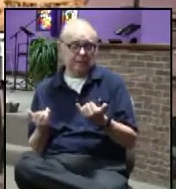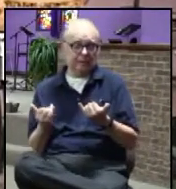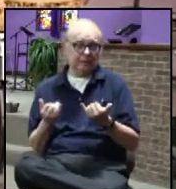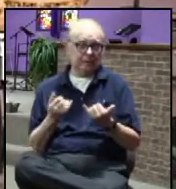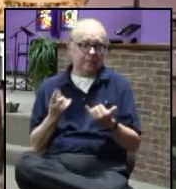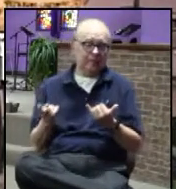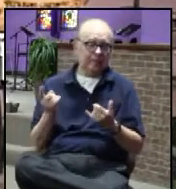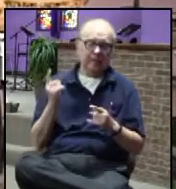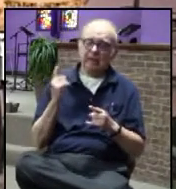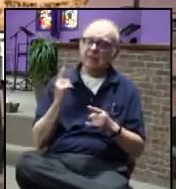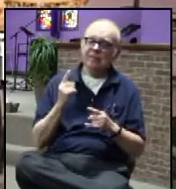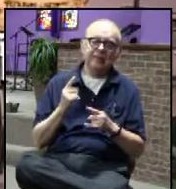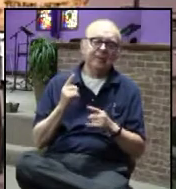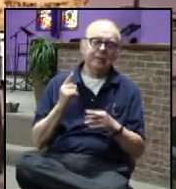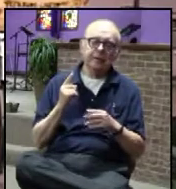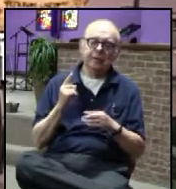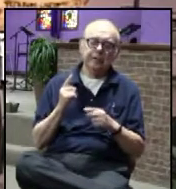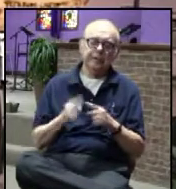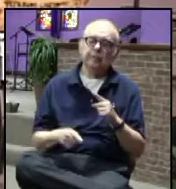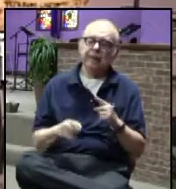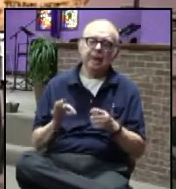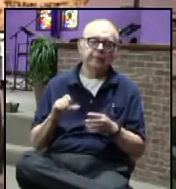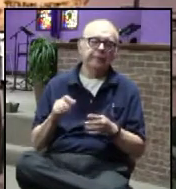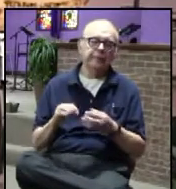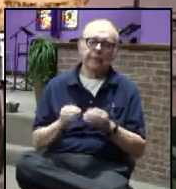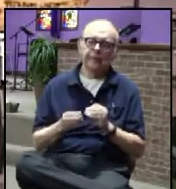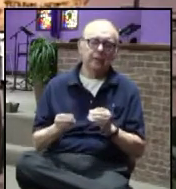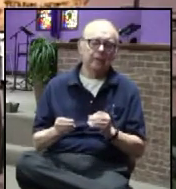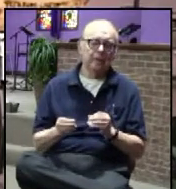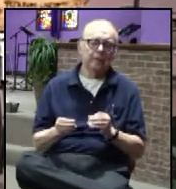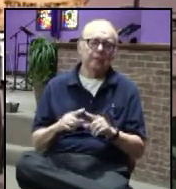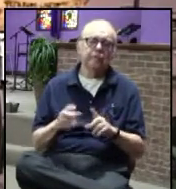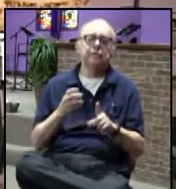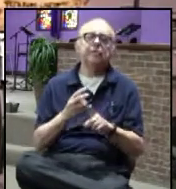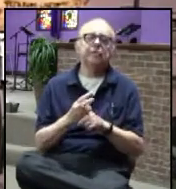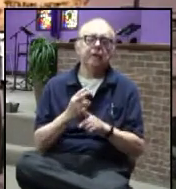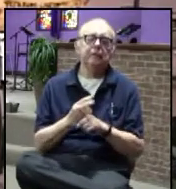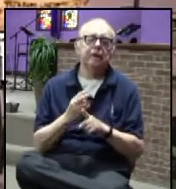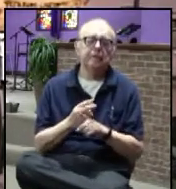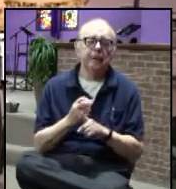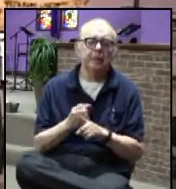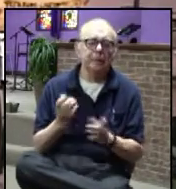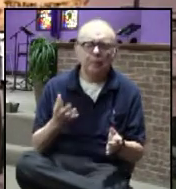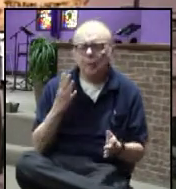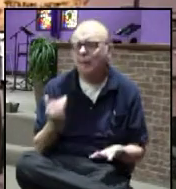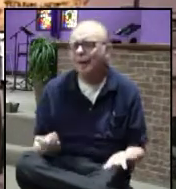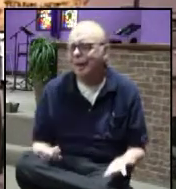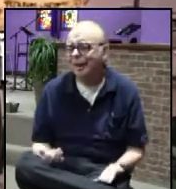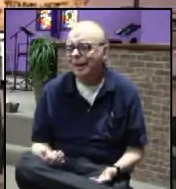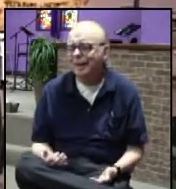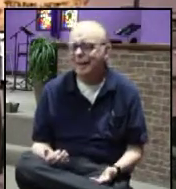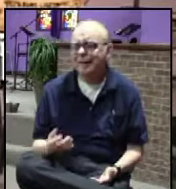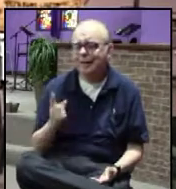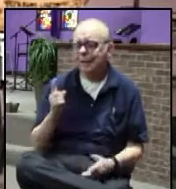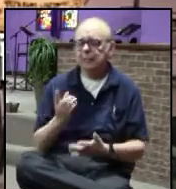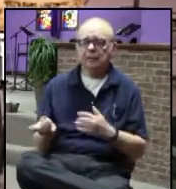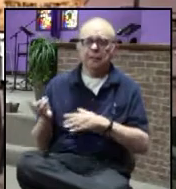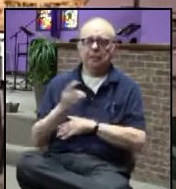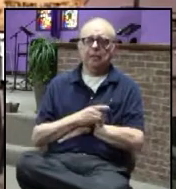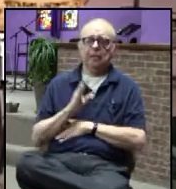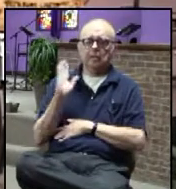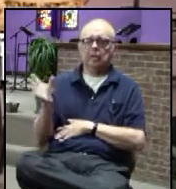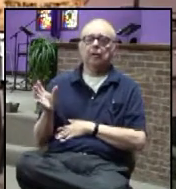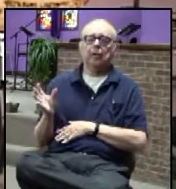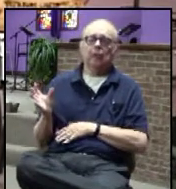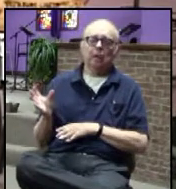They're irreparable. But you just hang on to them because you think, you know what? One of these days I'm going to